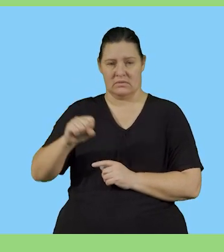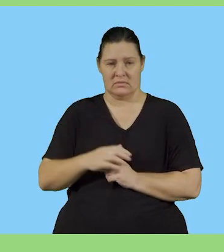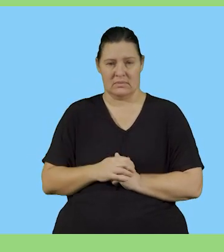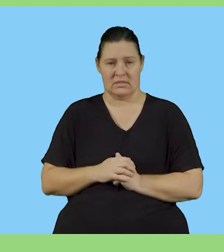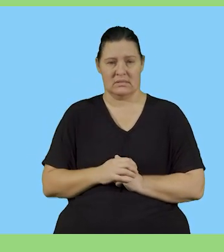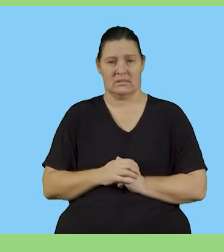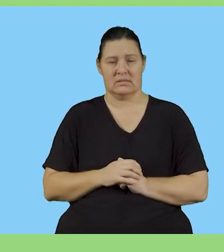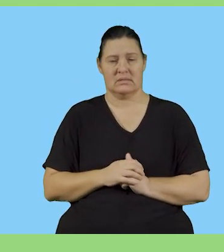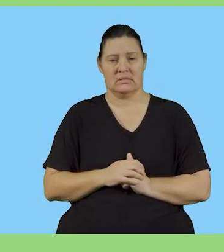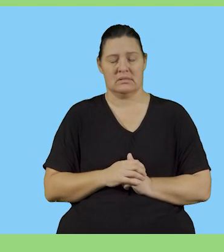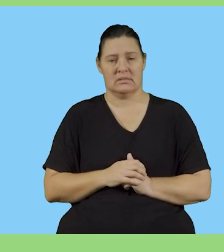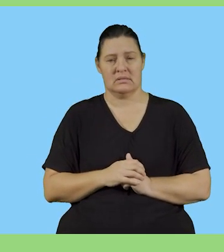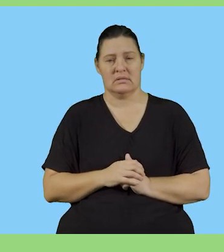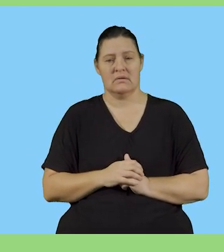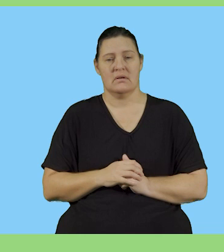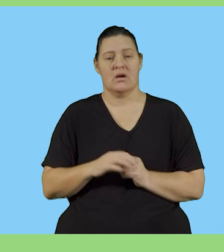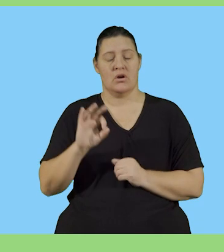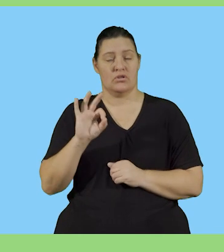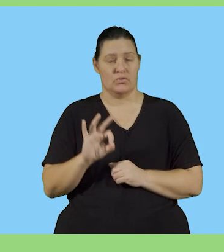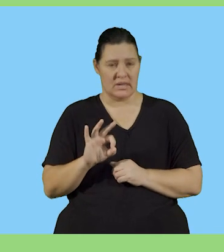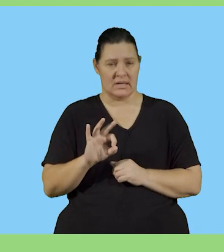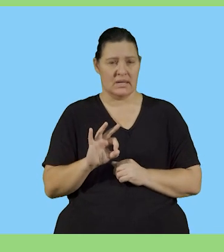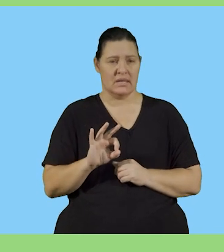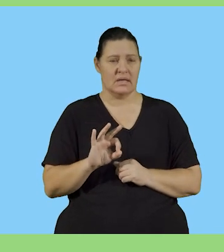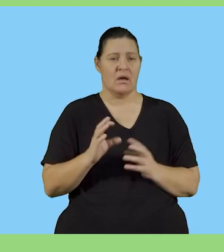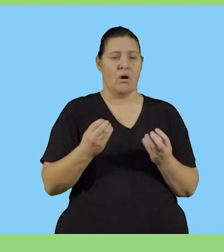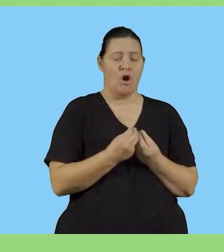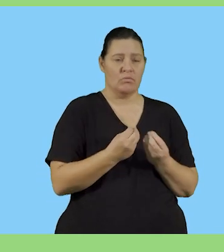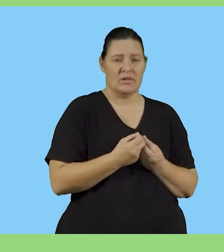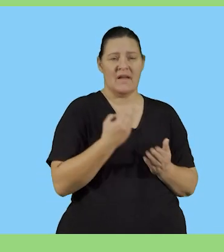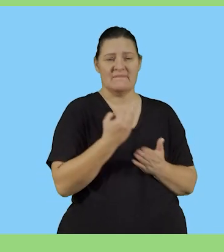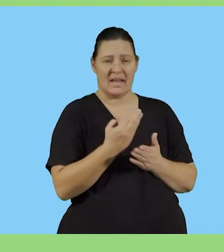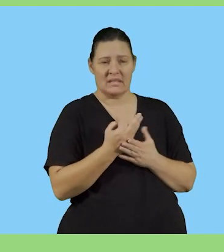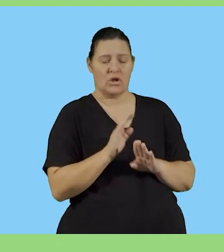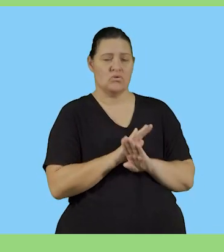predators. Number 3, we have objects or factors that are